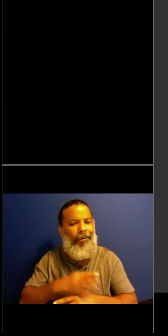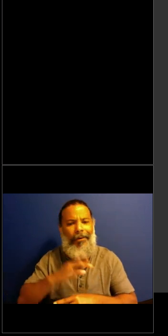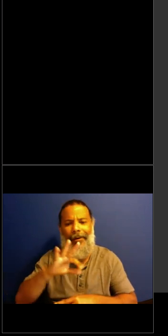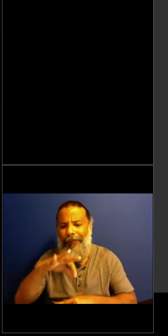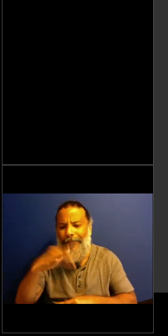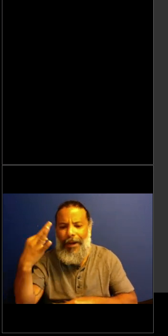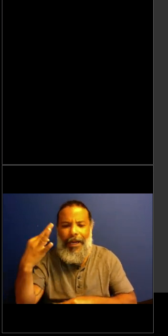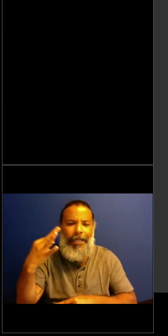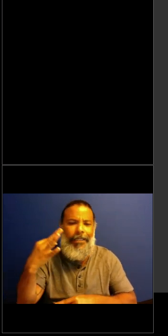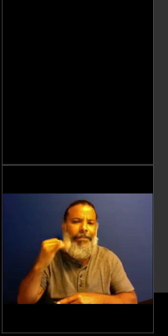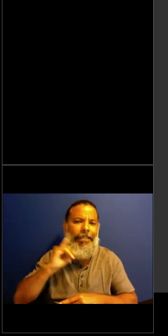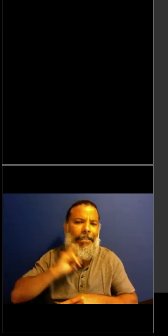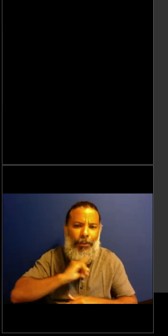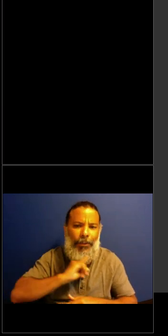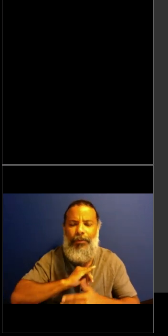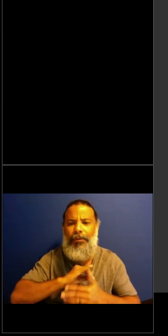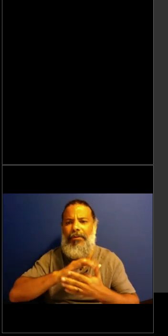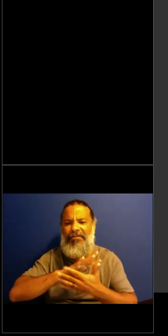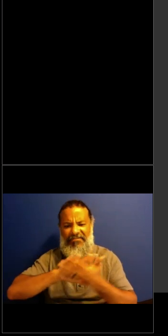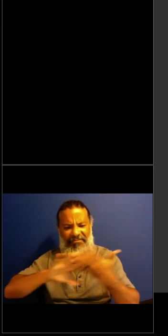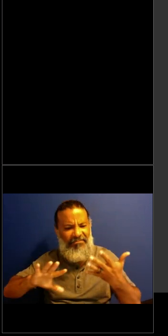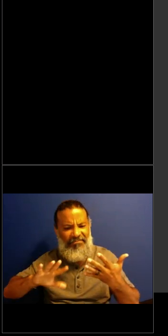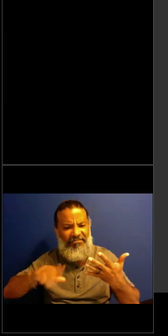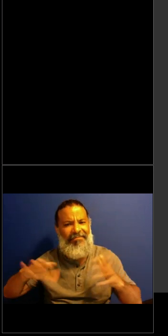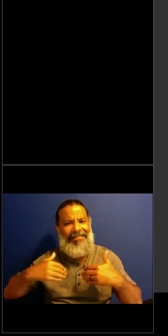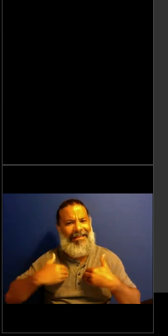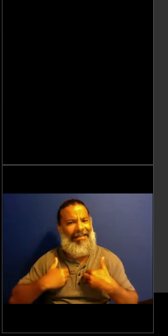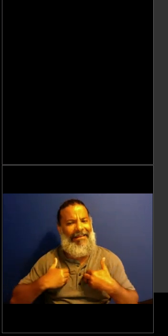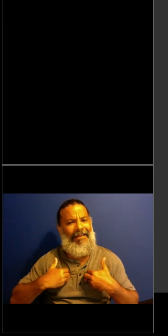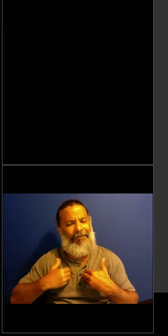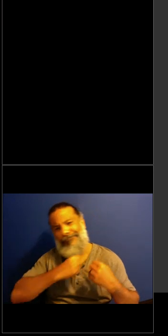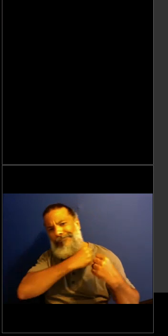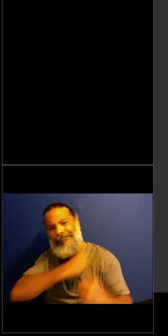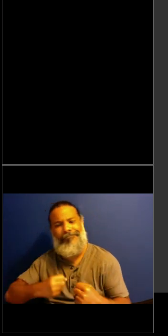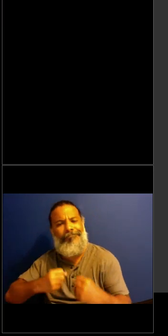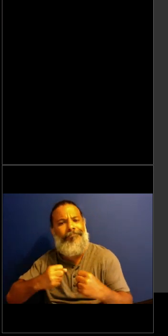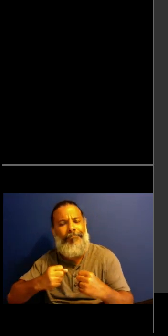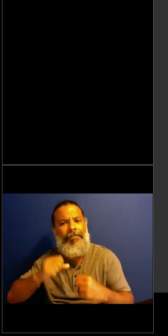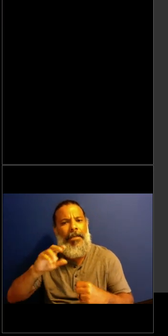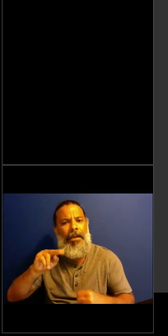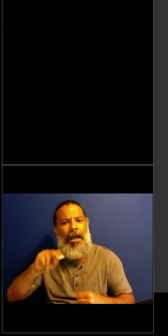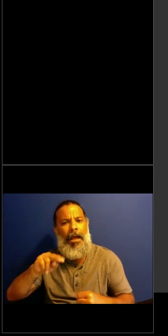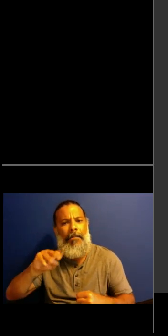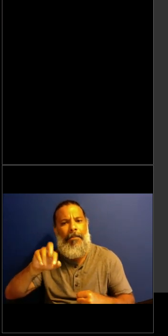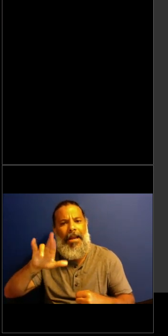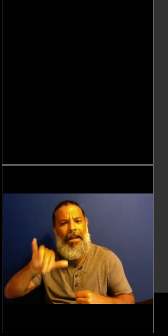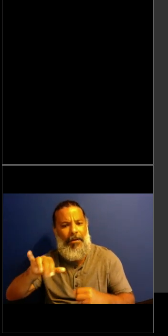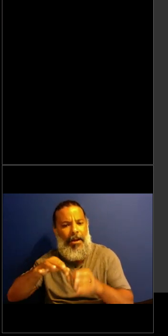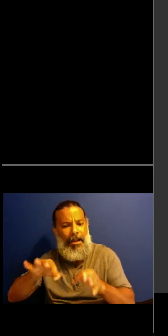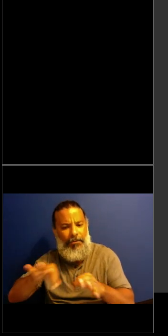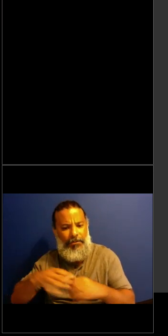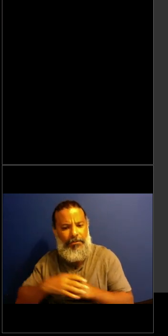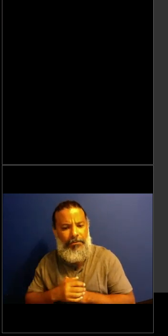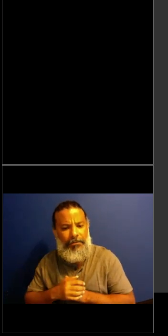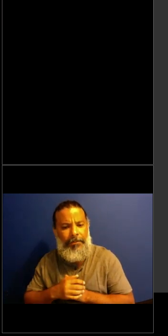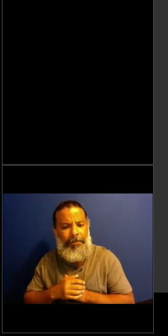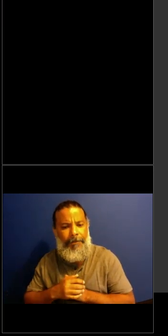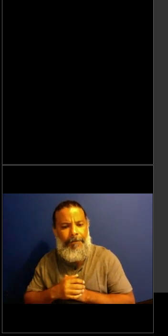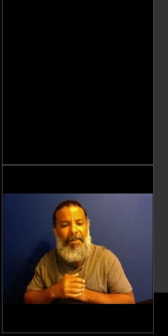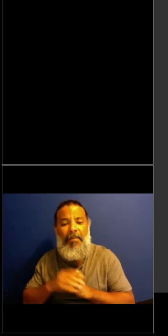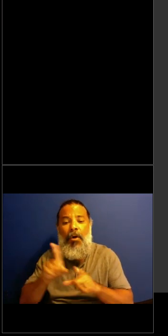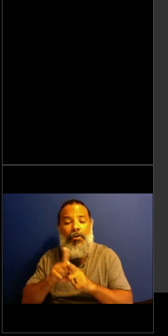few quick examples, all of which have robust non-binary communities of speakers that publicly share resources regularly. But we also